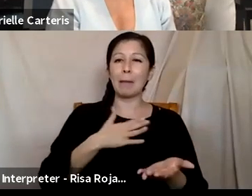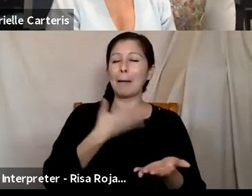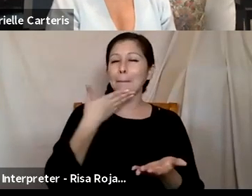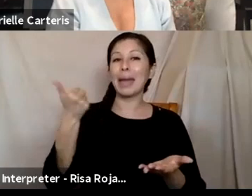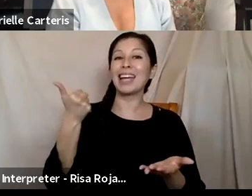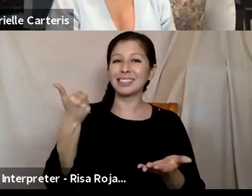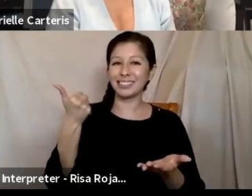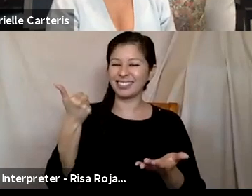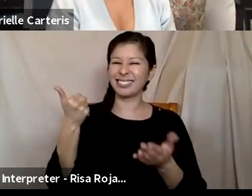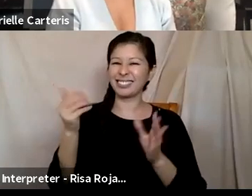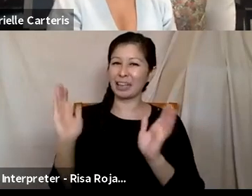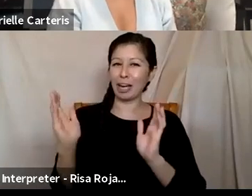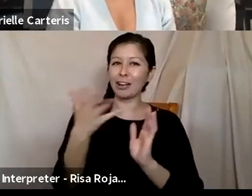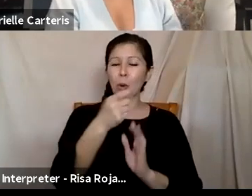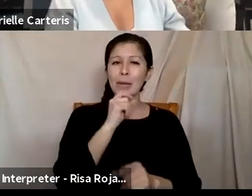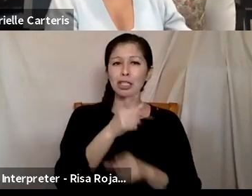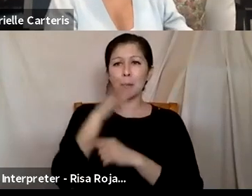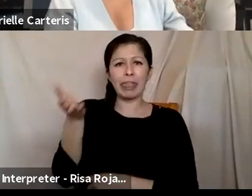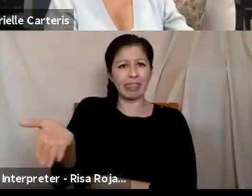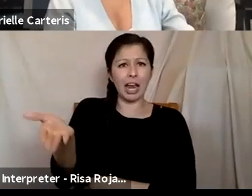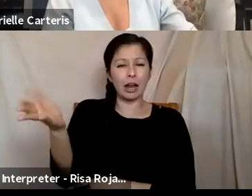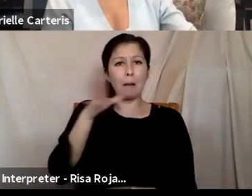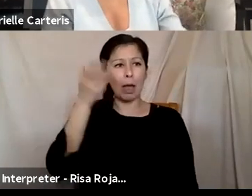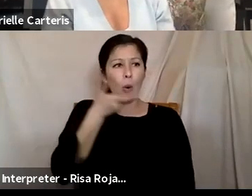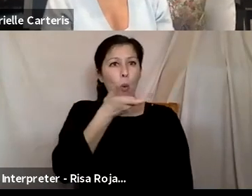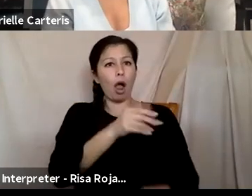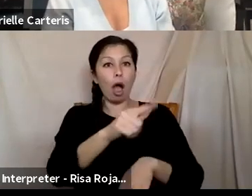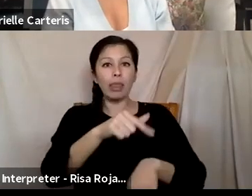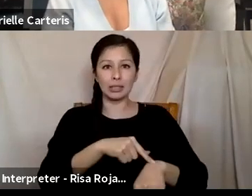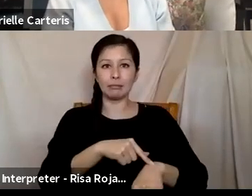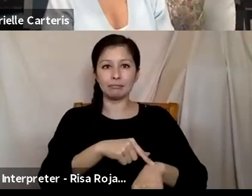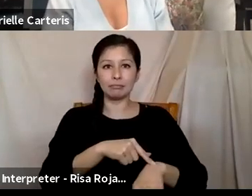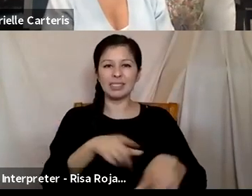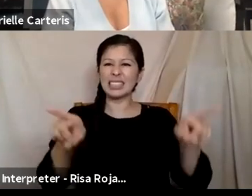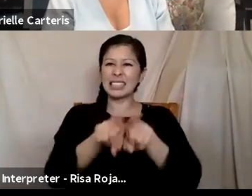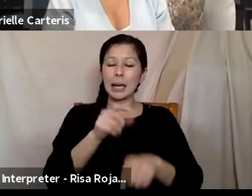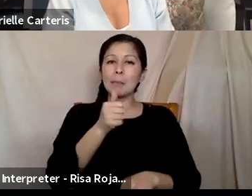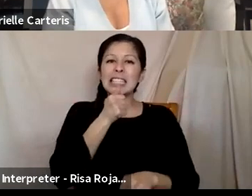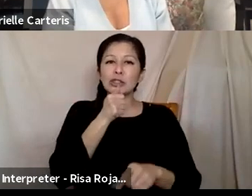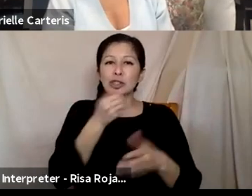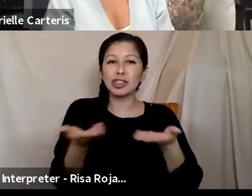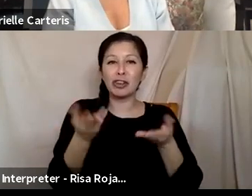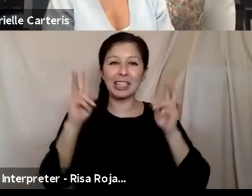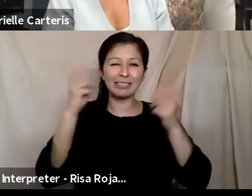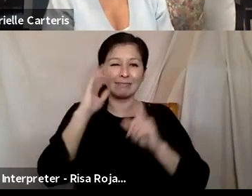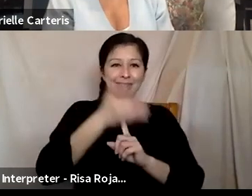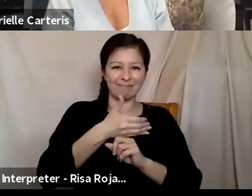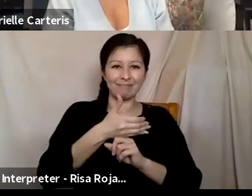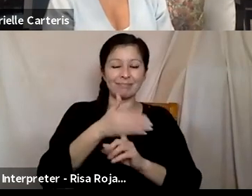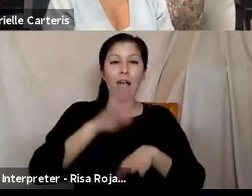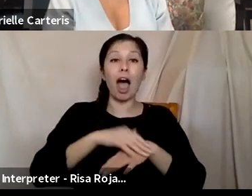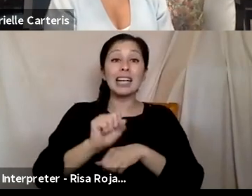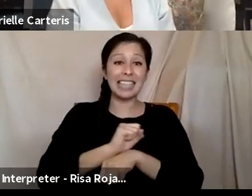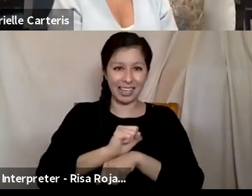best analogy. You want to make sure that you're there, that you're watching at all times in that same Secret Service way. I On so set.